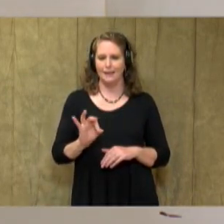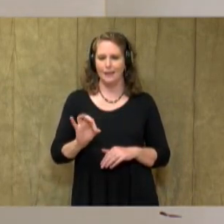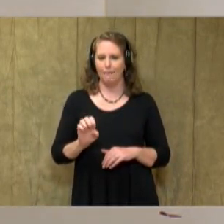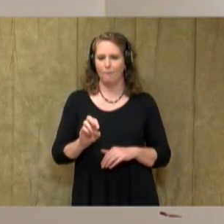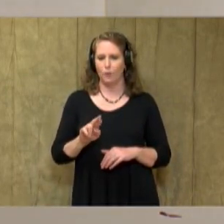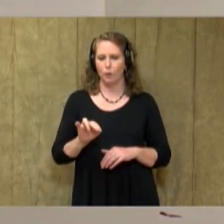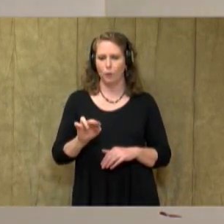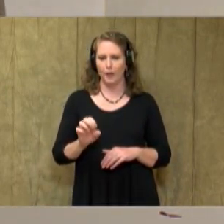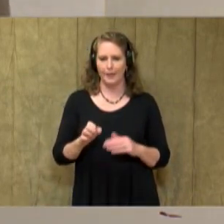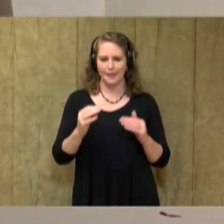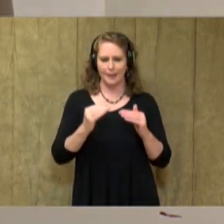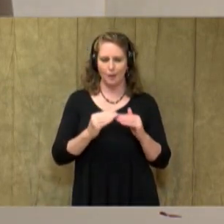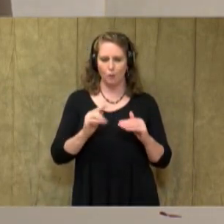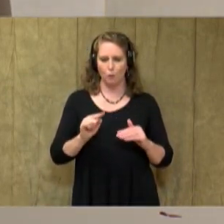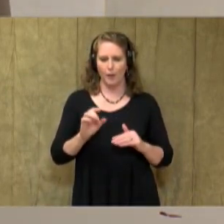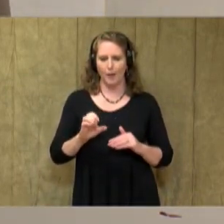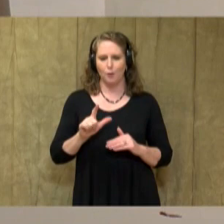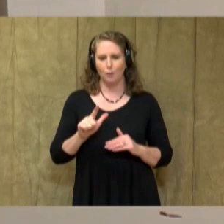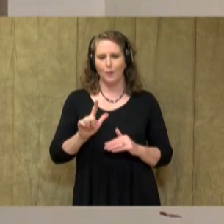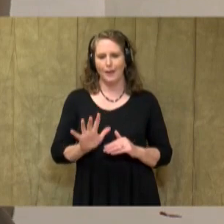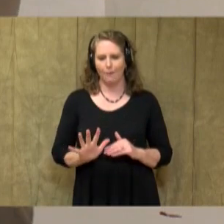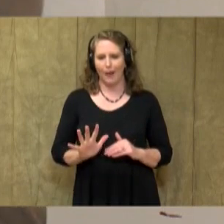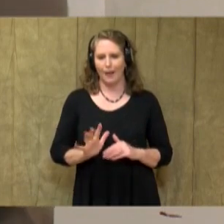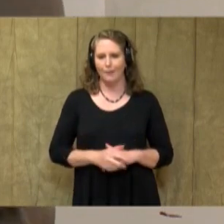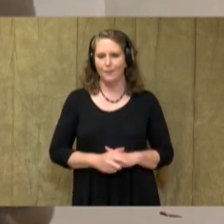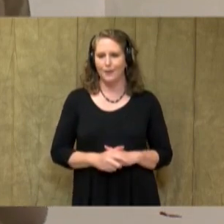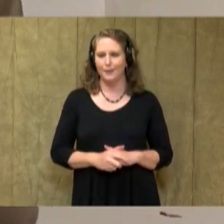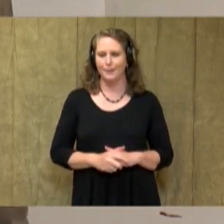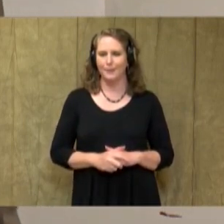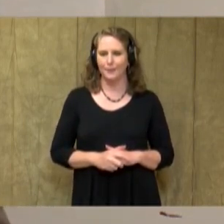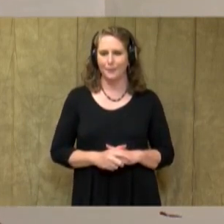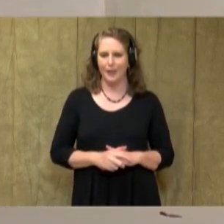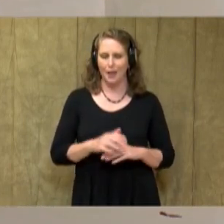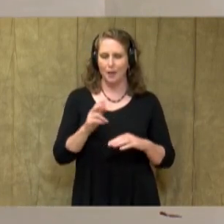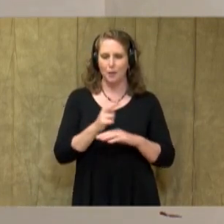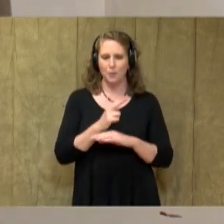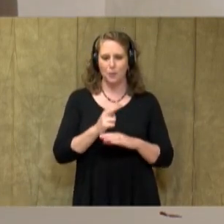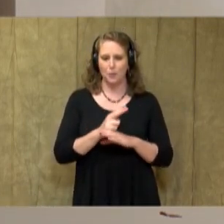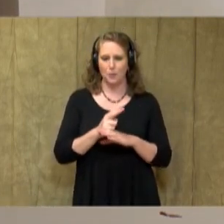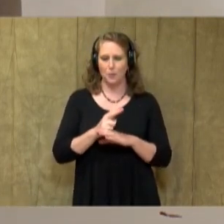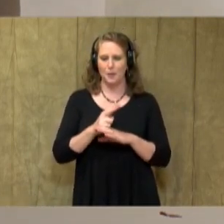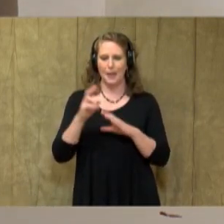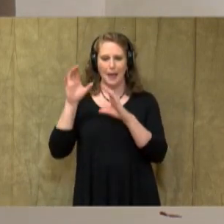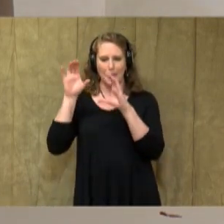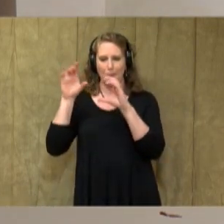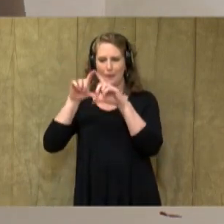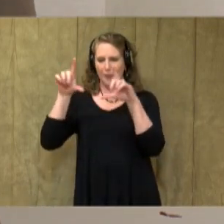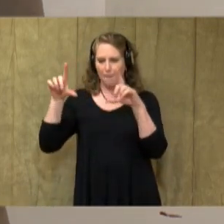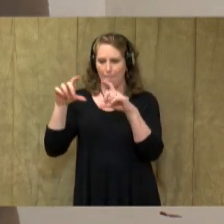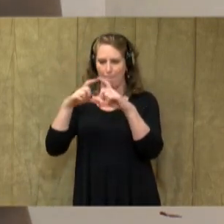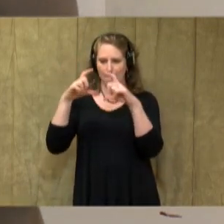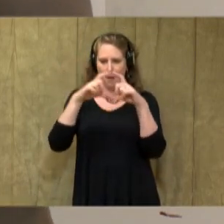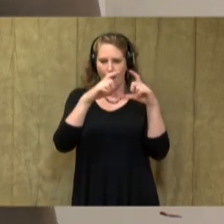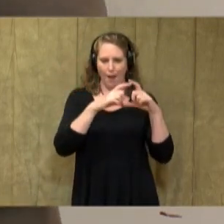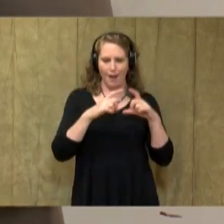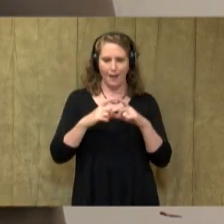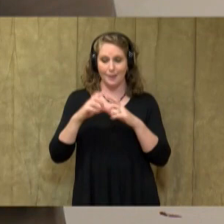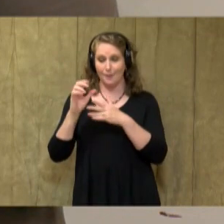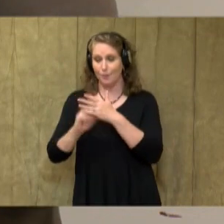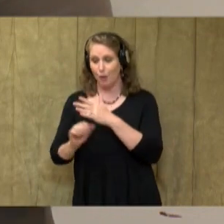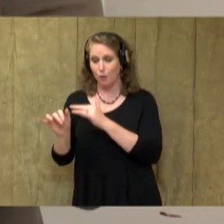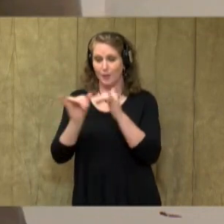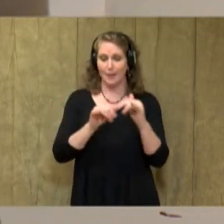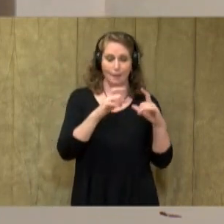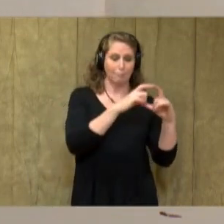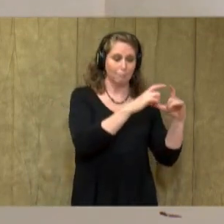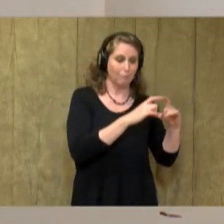is 125. So see, we can use base 10 blocks to subtract, just like we use base 10 blocks to